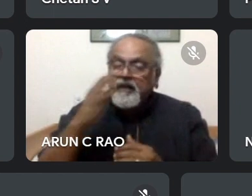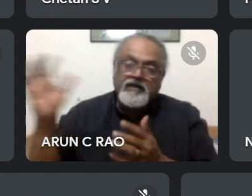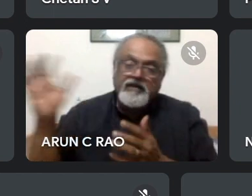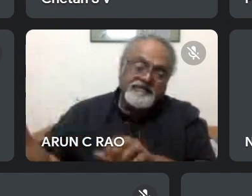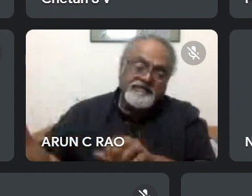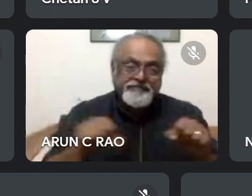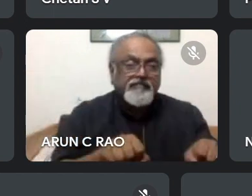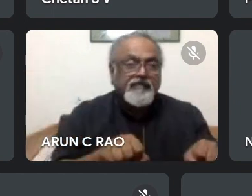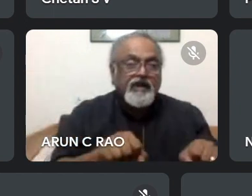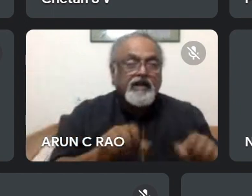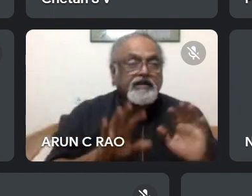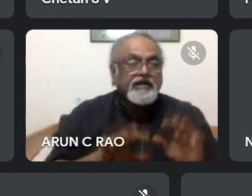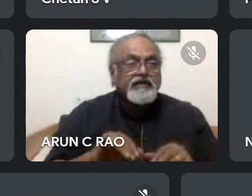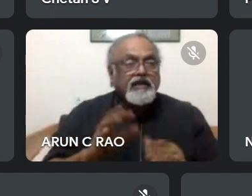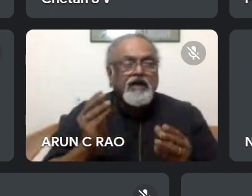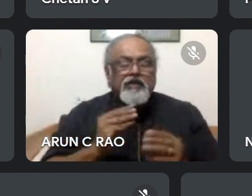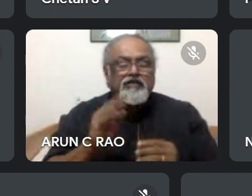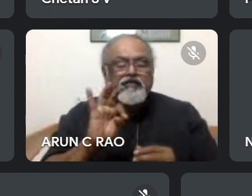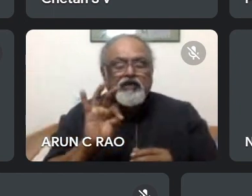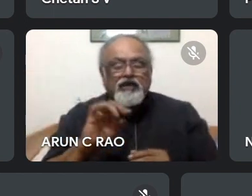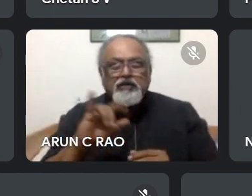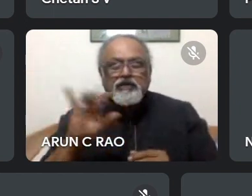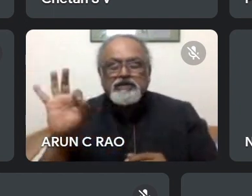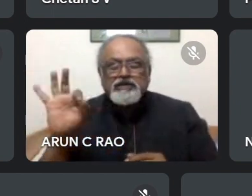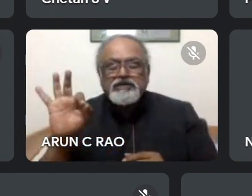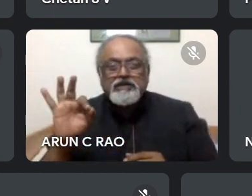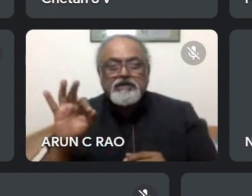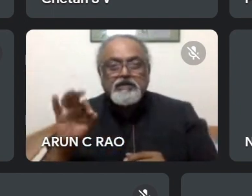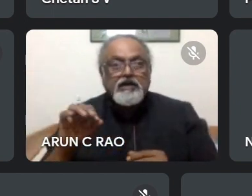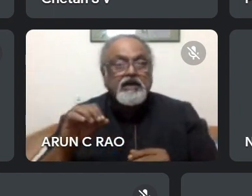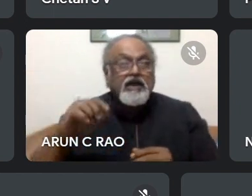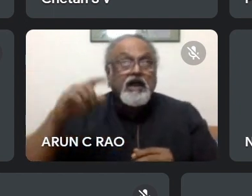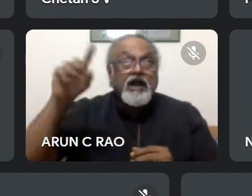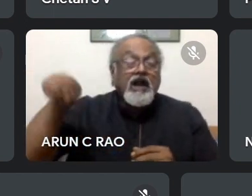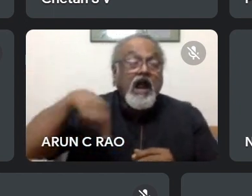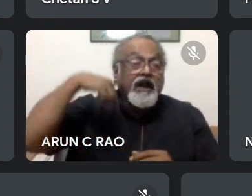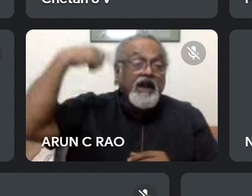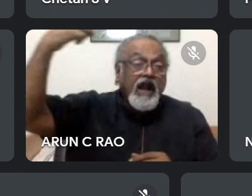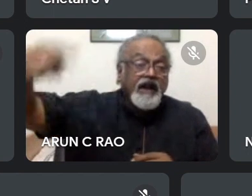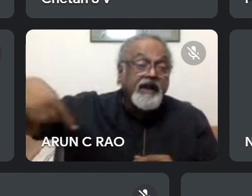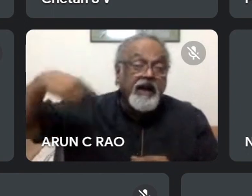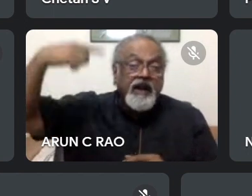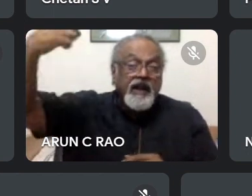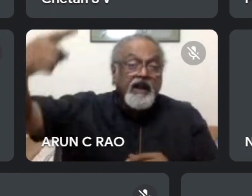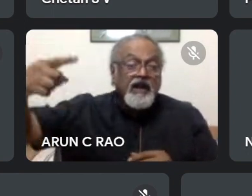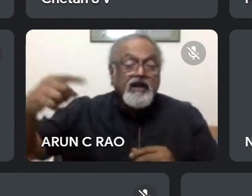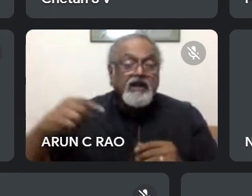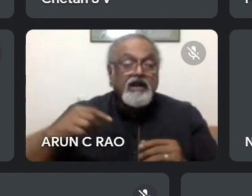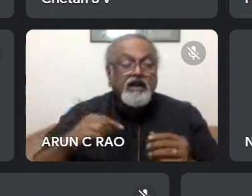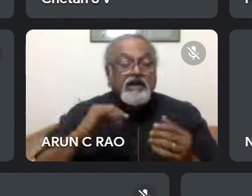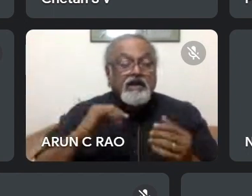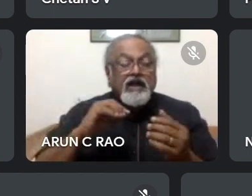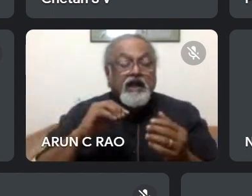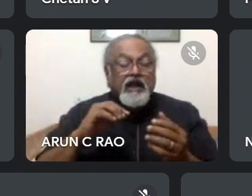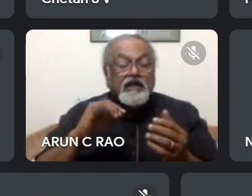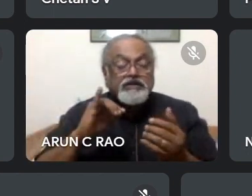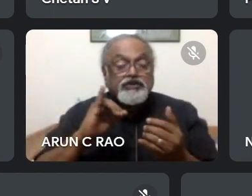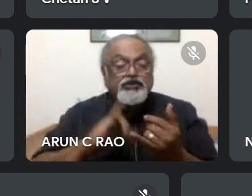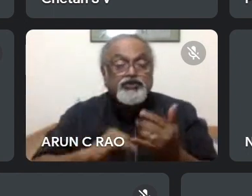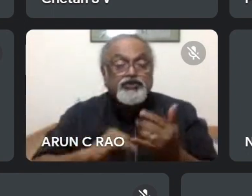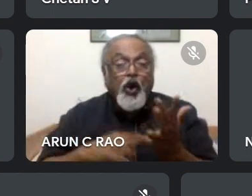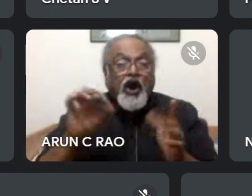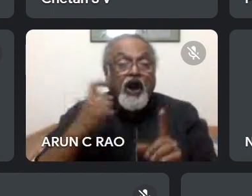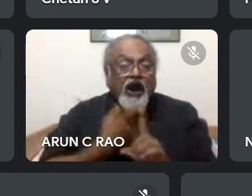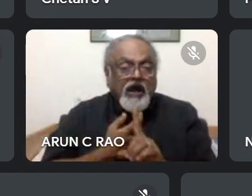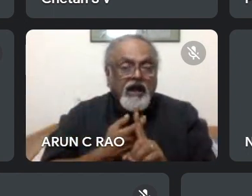another 40 or 60 candidates from London Stock Exchange who were graduates, management graduates. We paired them